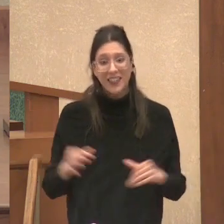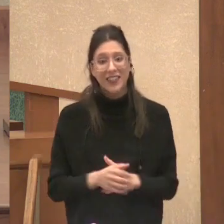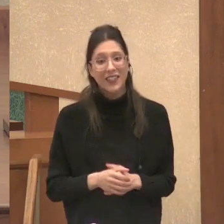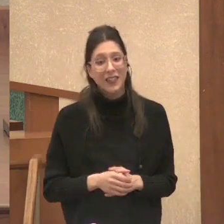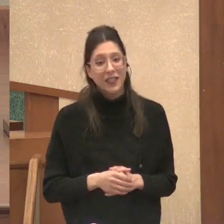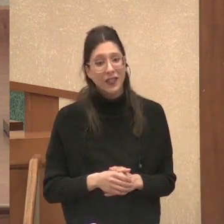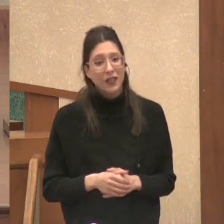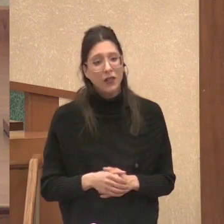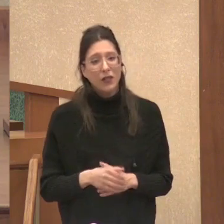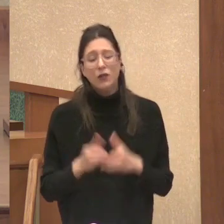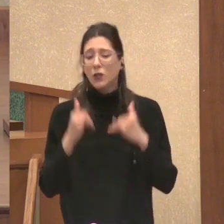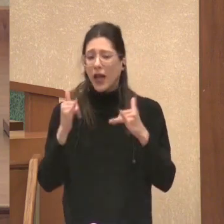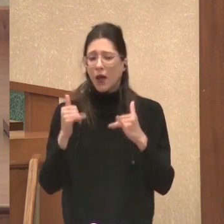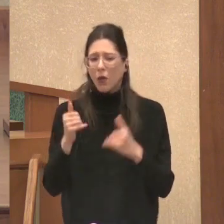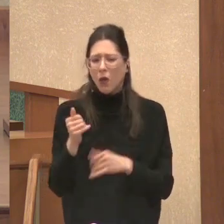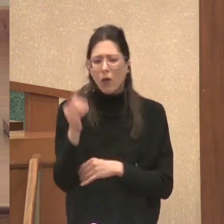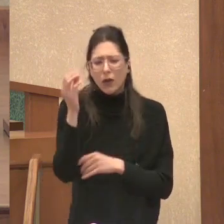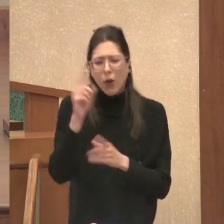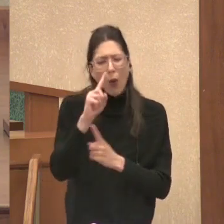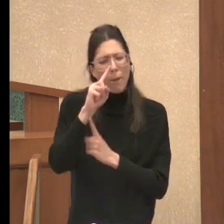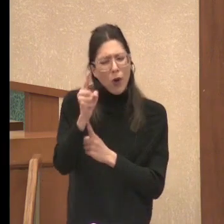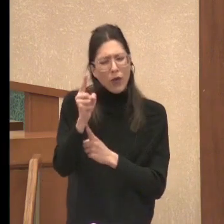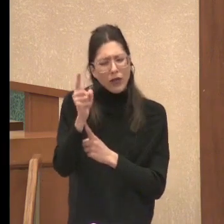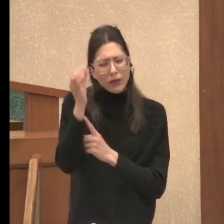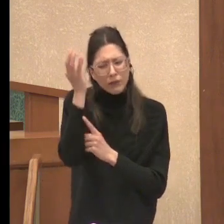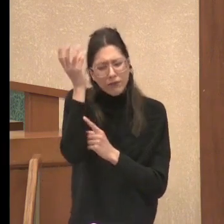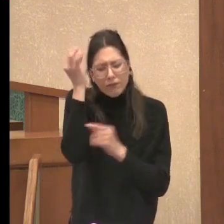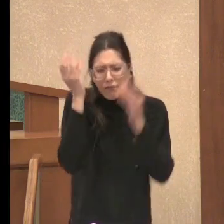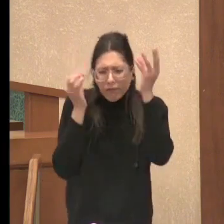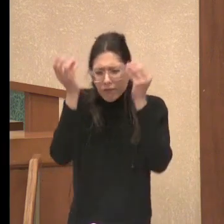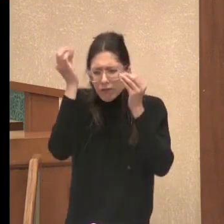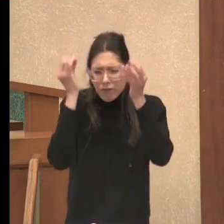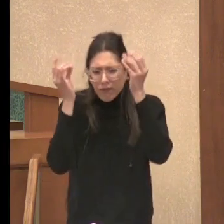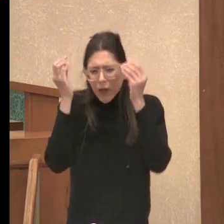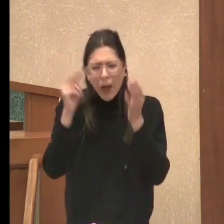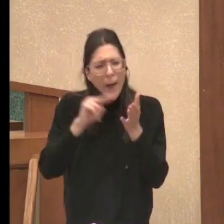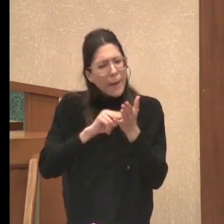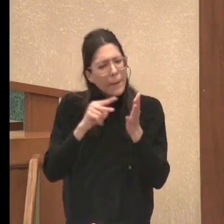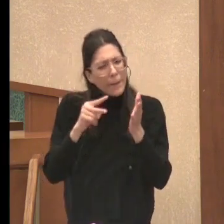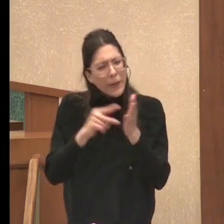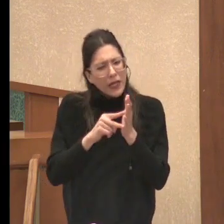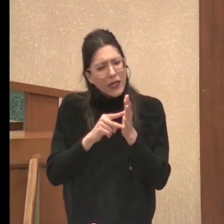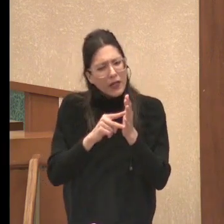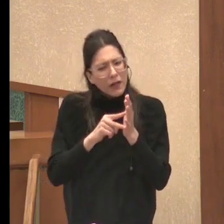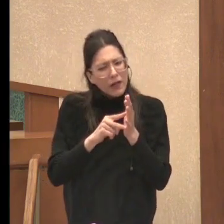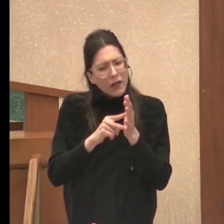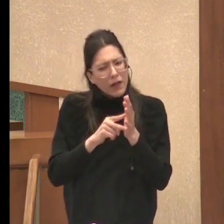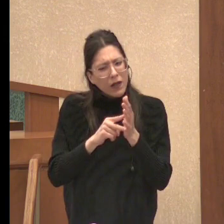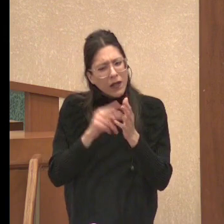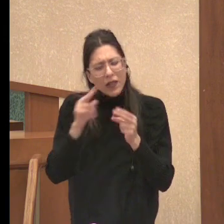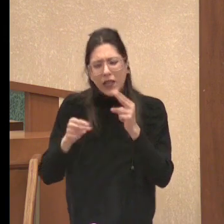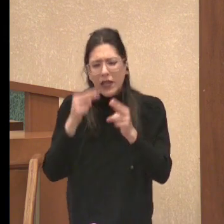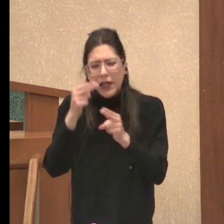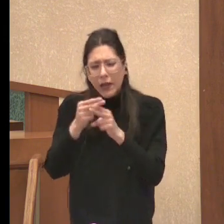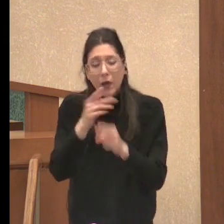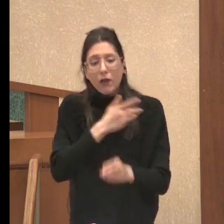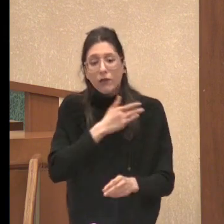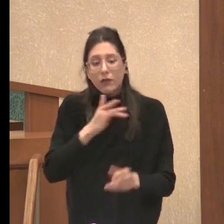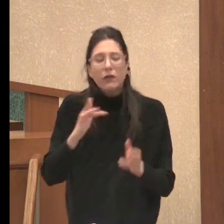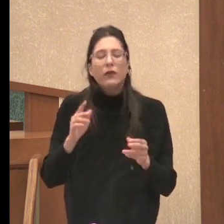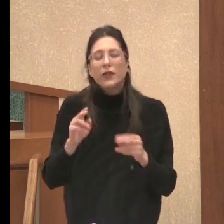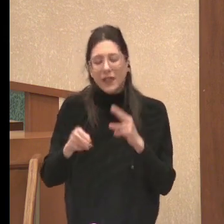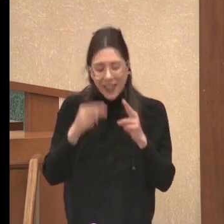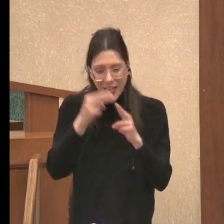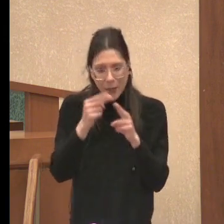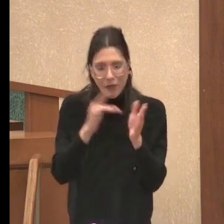Let's take a moment to reflect on what it means that we bear the name of Jesus, the name above